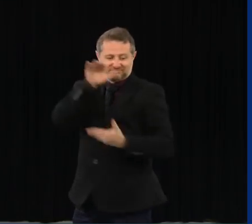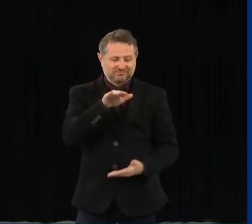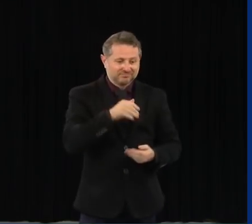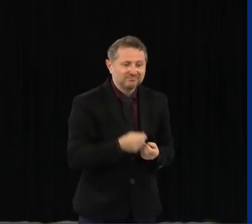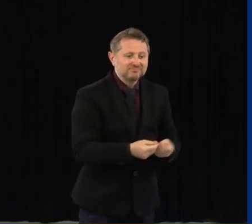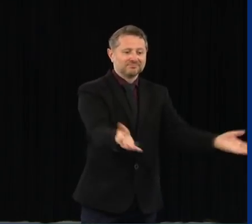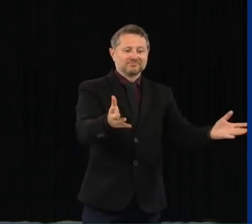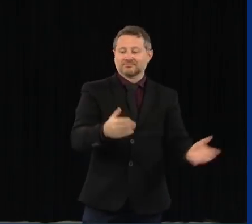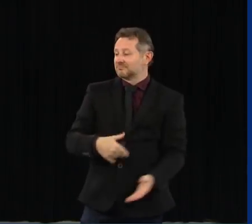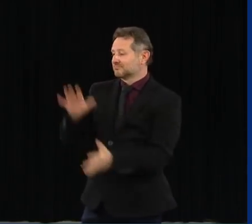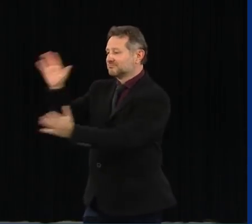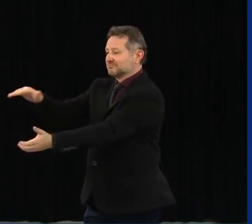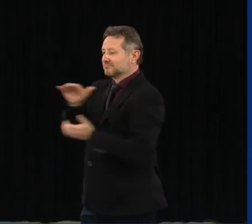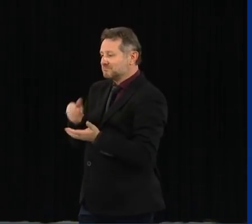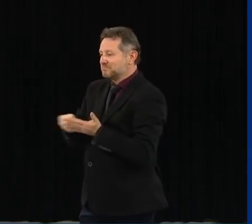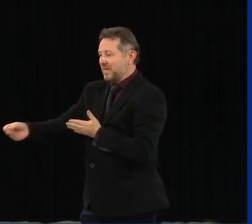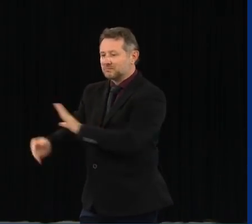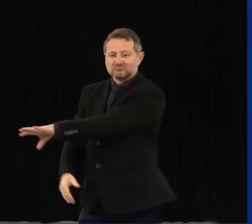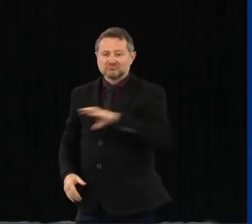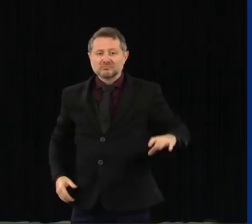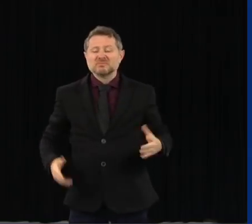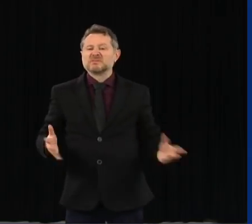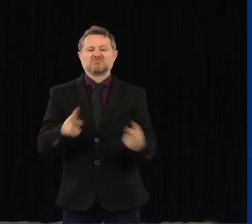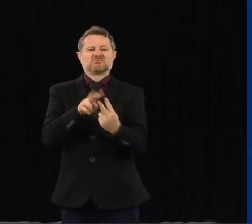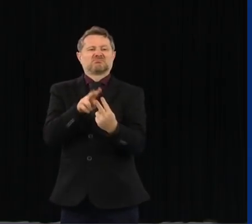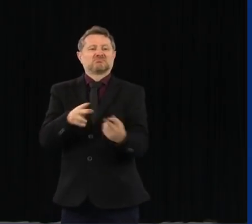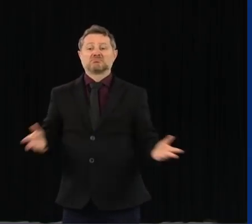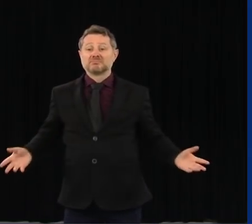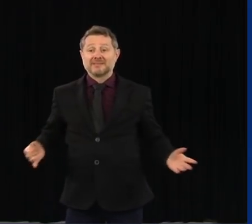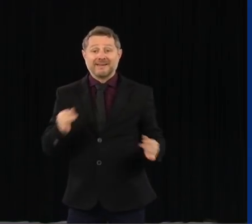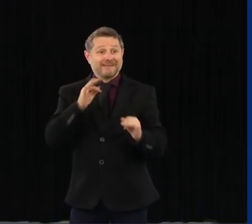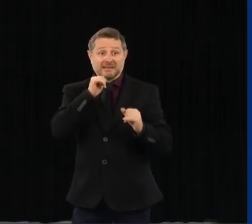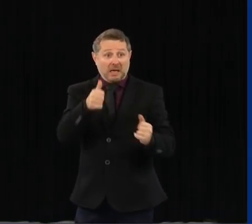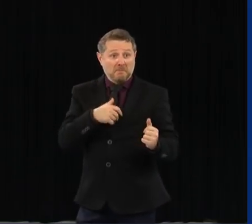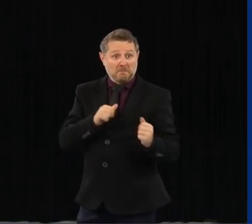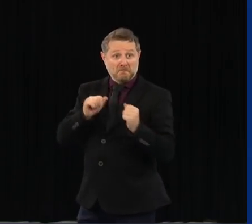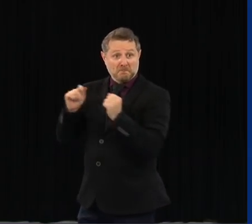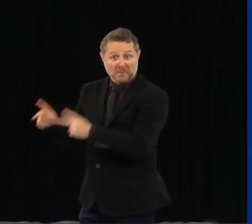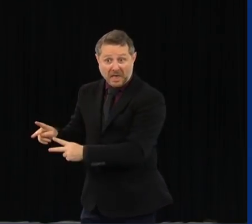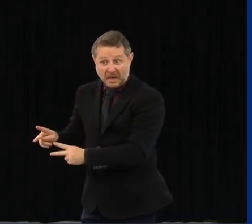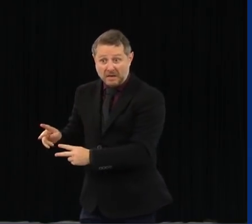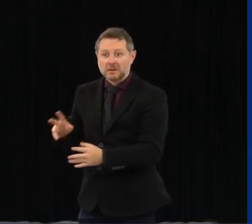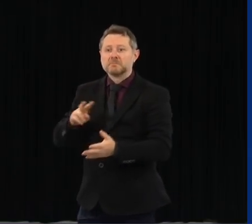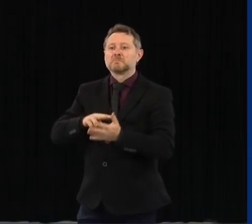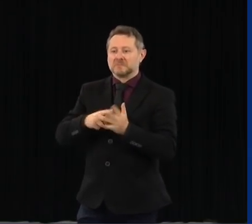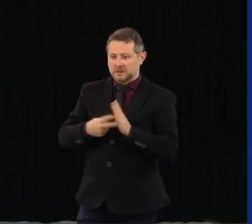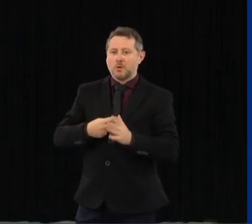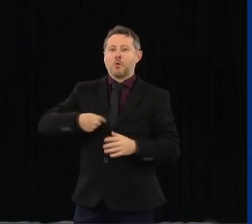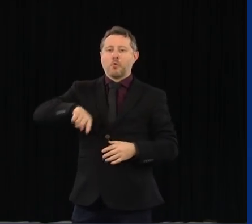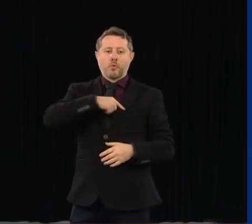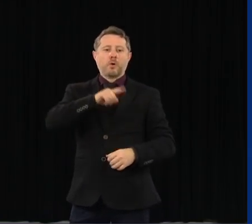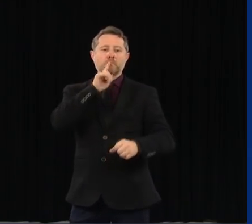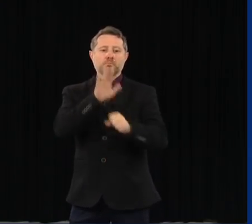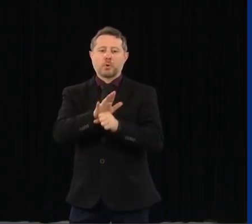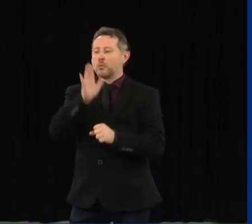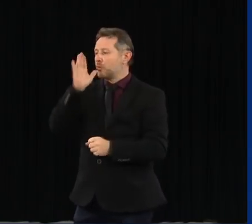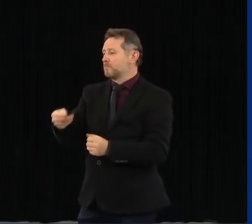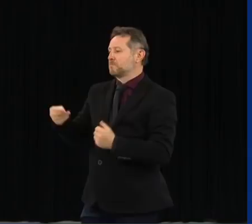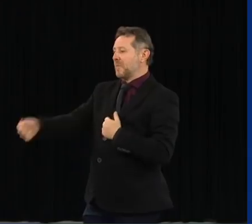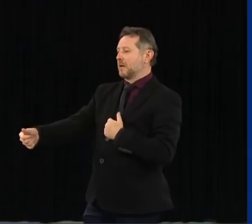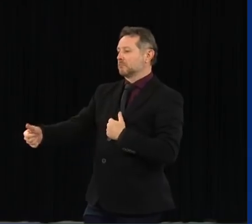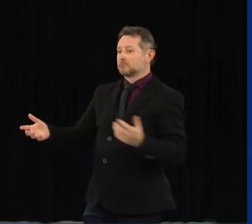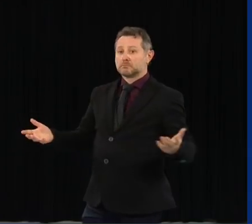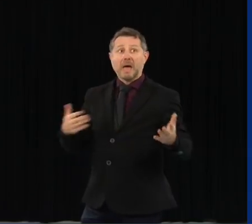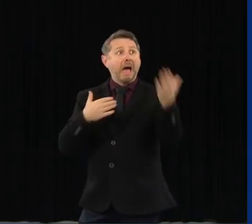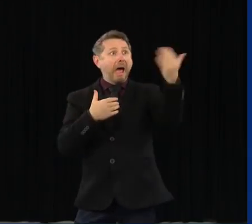hardship. If you don't get the ventilator back, I give you my personal word, I will pay you for the ventilator. But I'm not going to let people